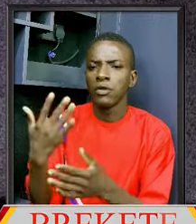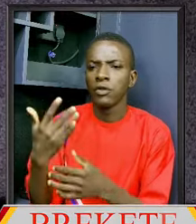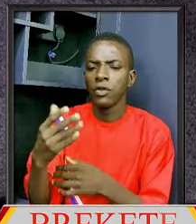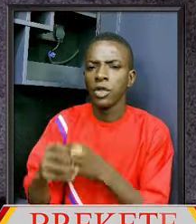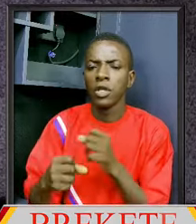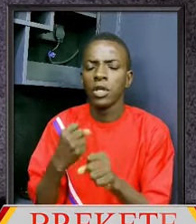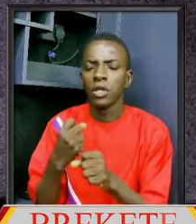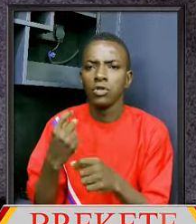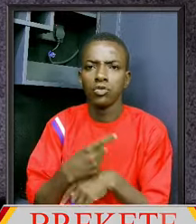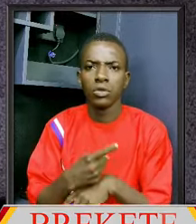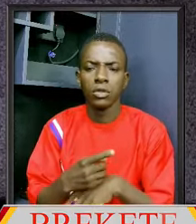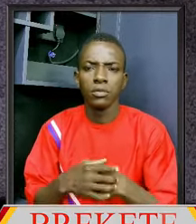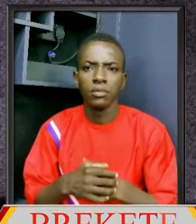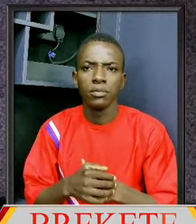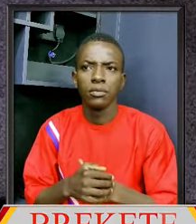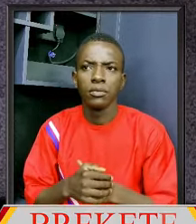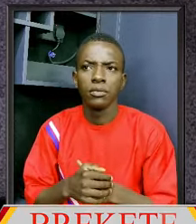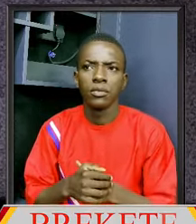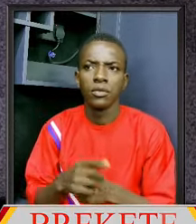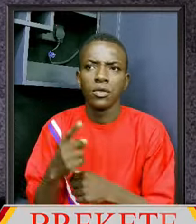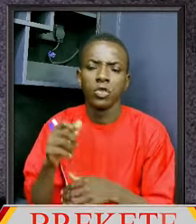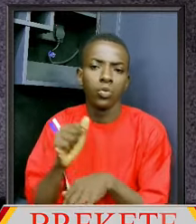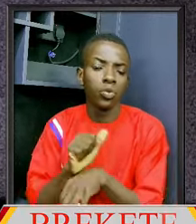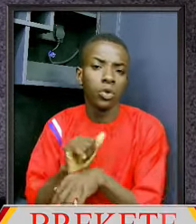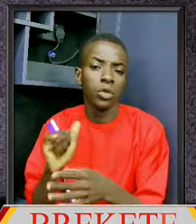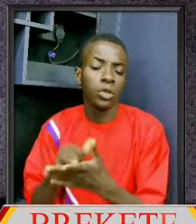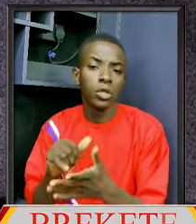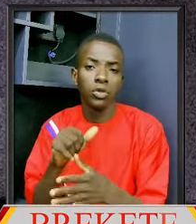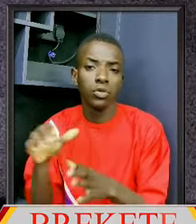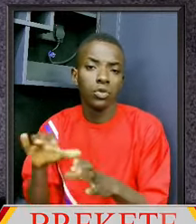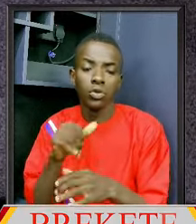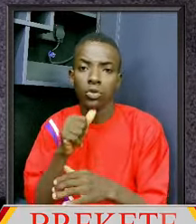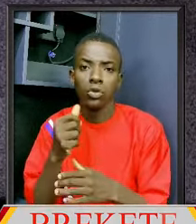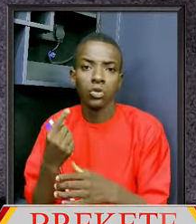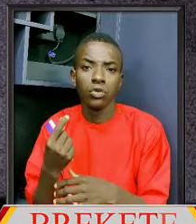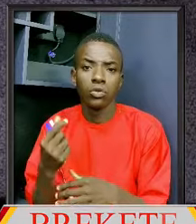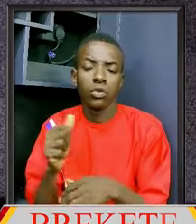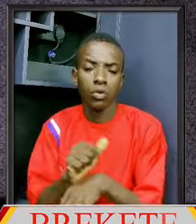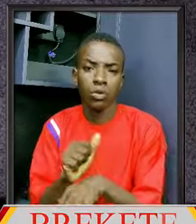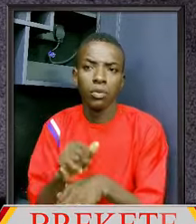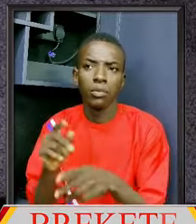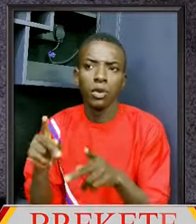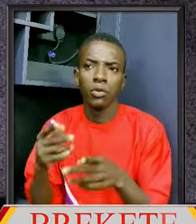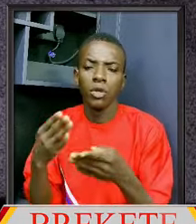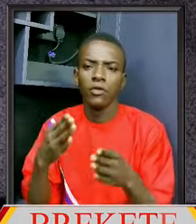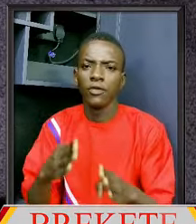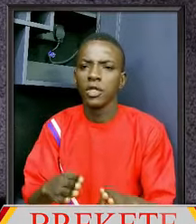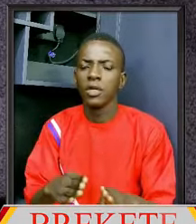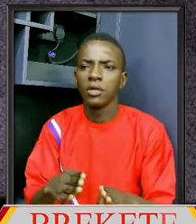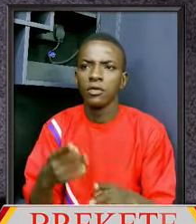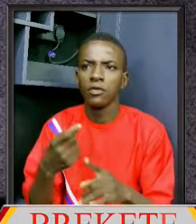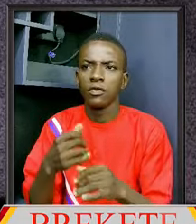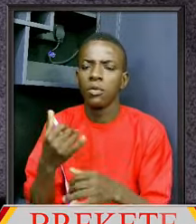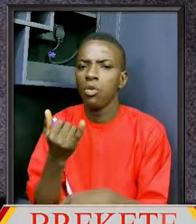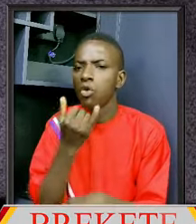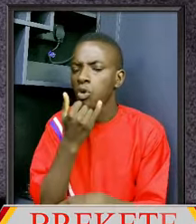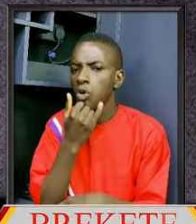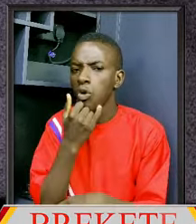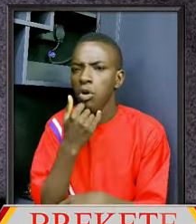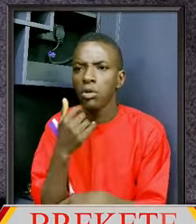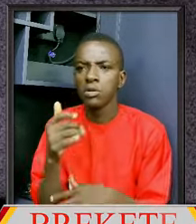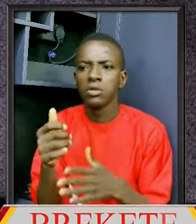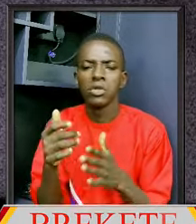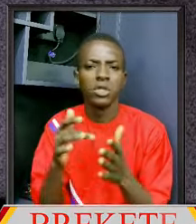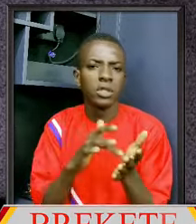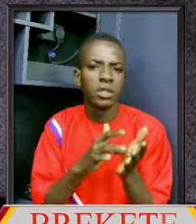years today. So this work you're doing, not be small work, oh. People have died from wrong